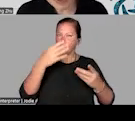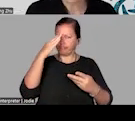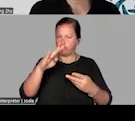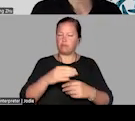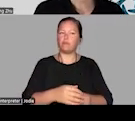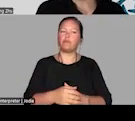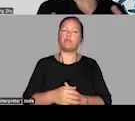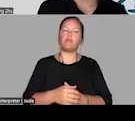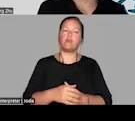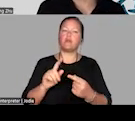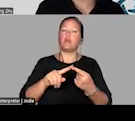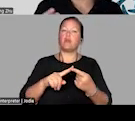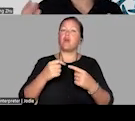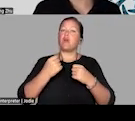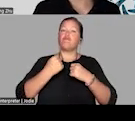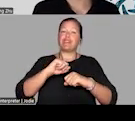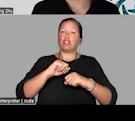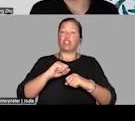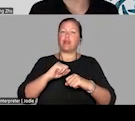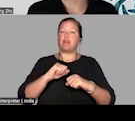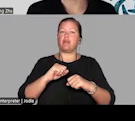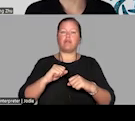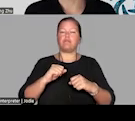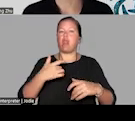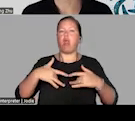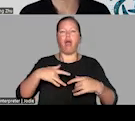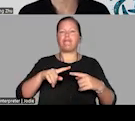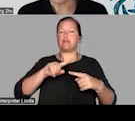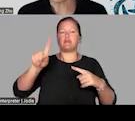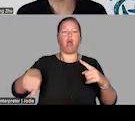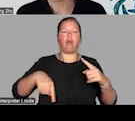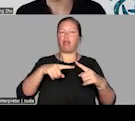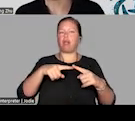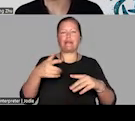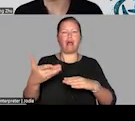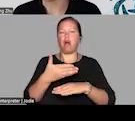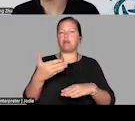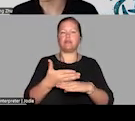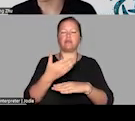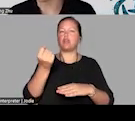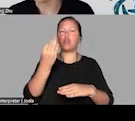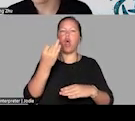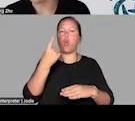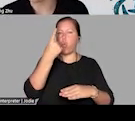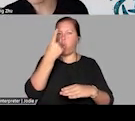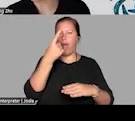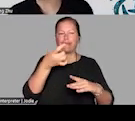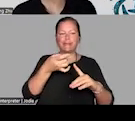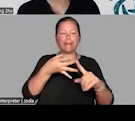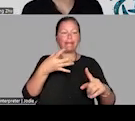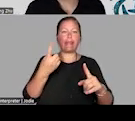first, protection is a life cycle wide task, no single silver